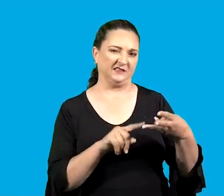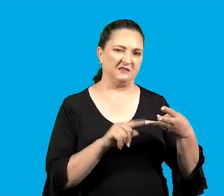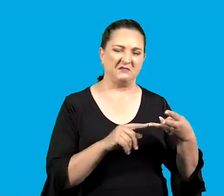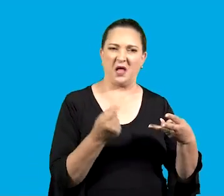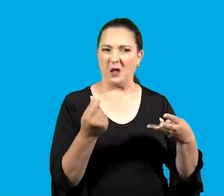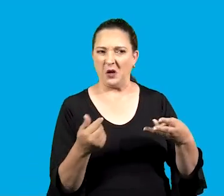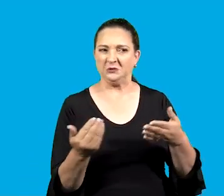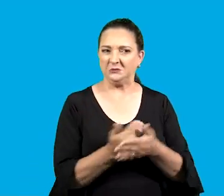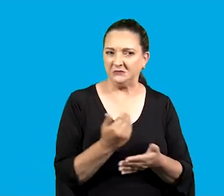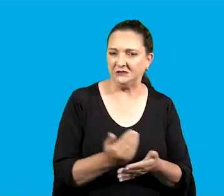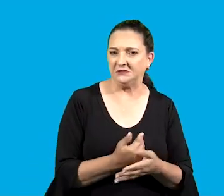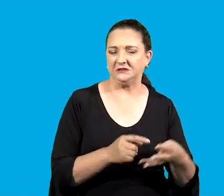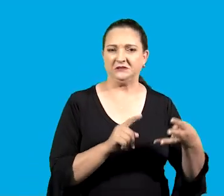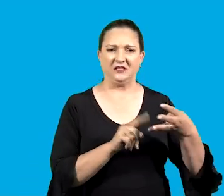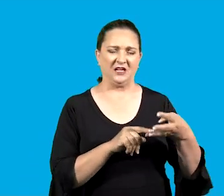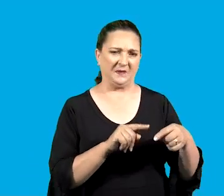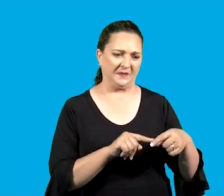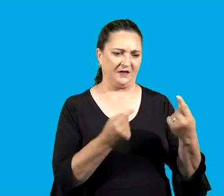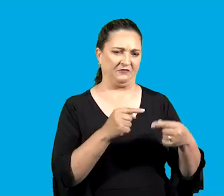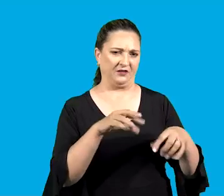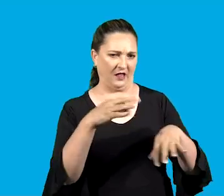at variance analysis.